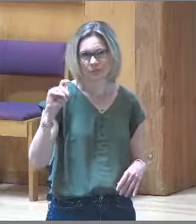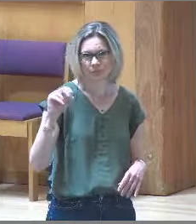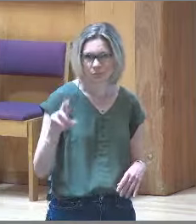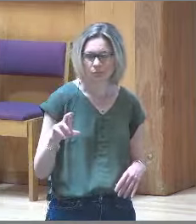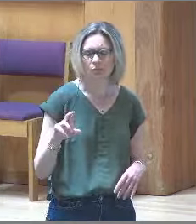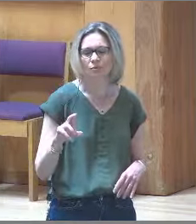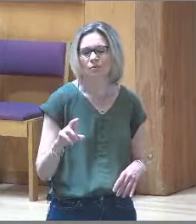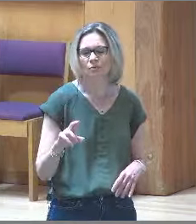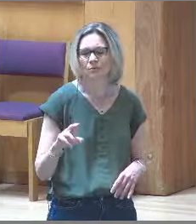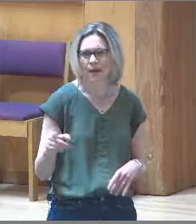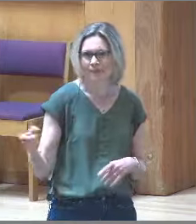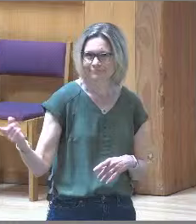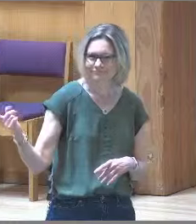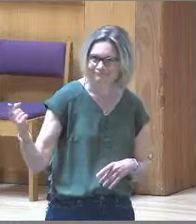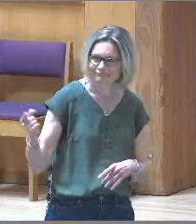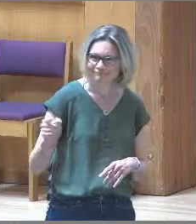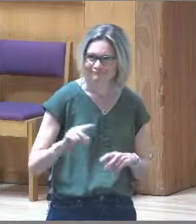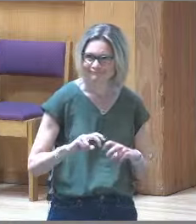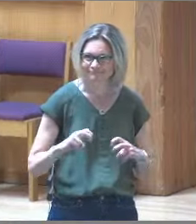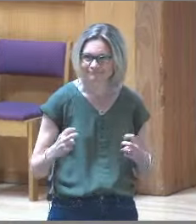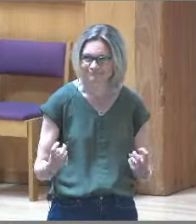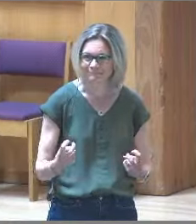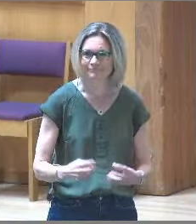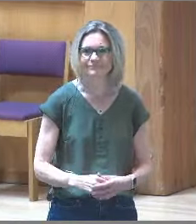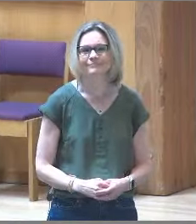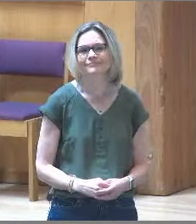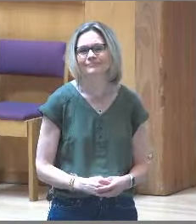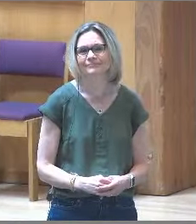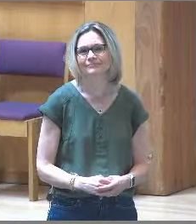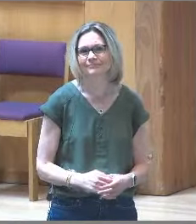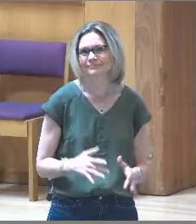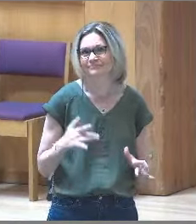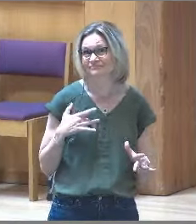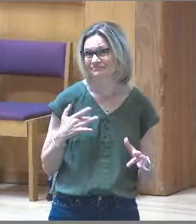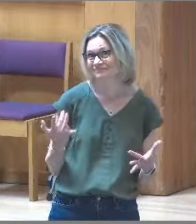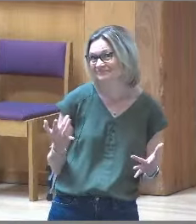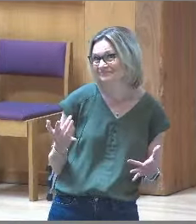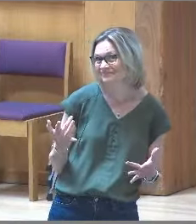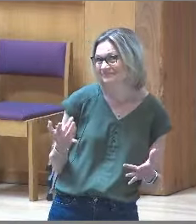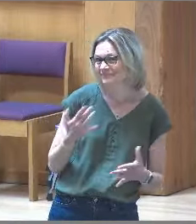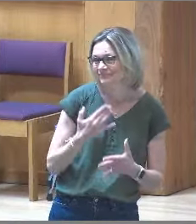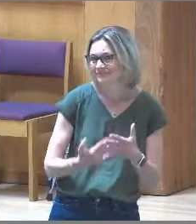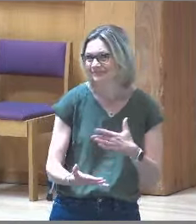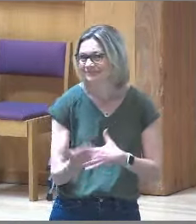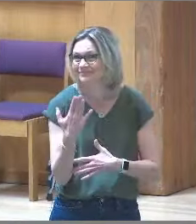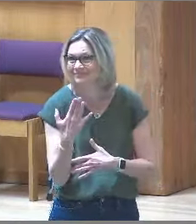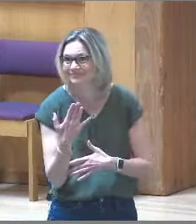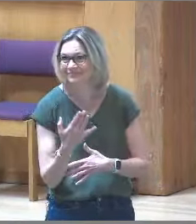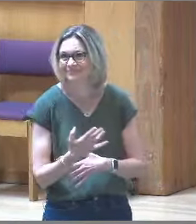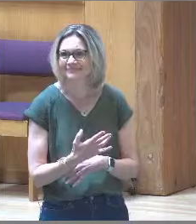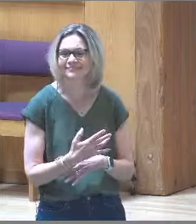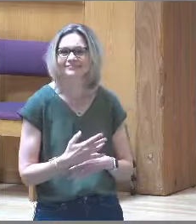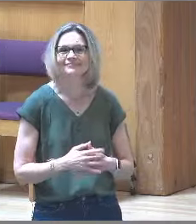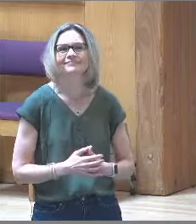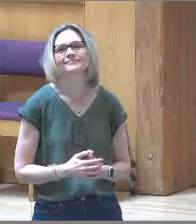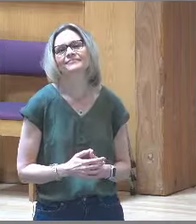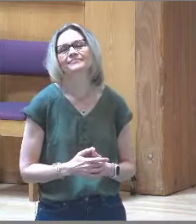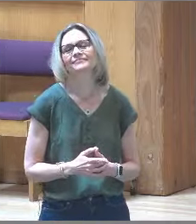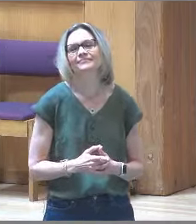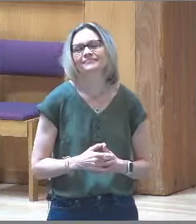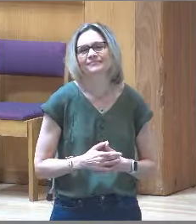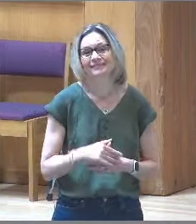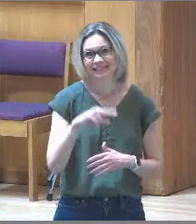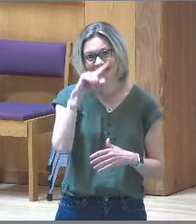come closer. Yes, that's good. How are you today? Good morning. Are you okay today? Are you enjoying